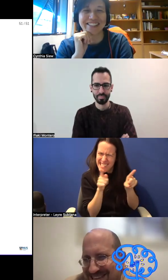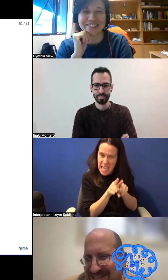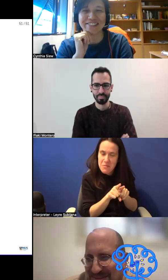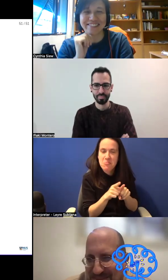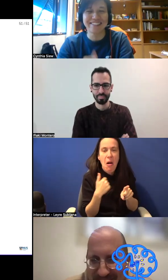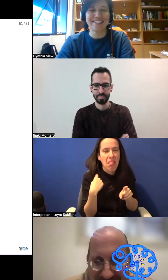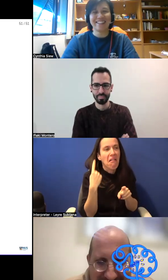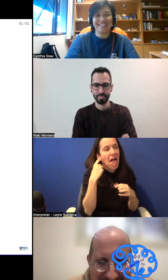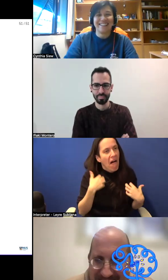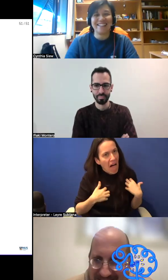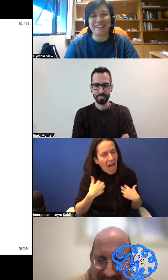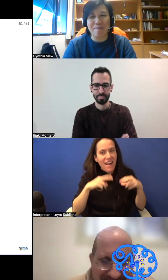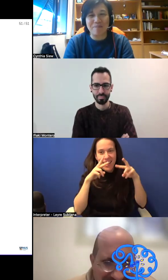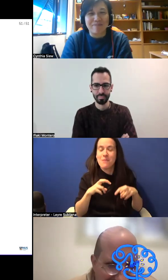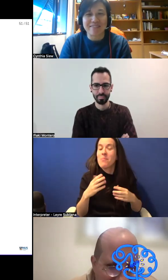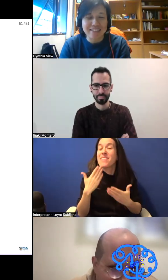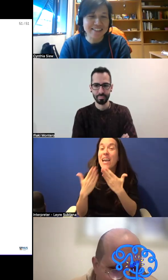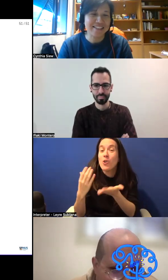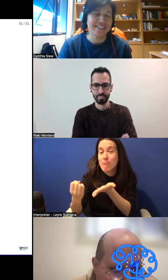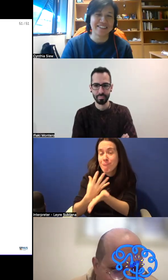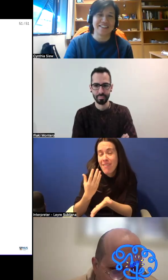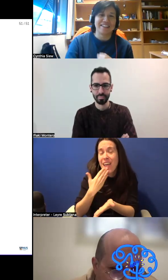good to see Thank you too. you. Yeah.